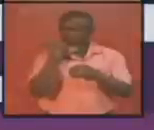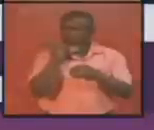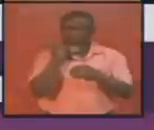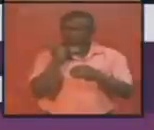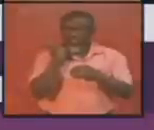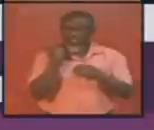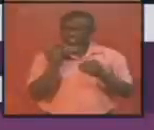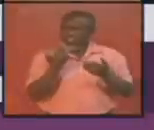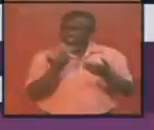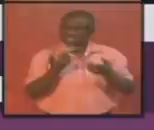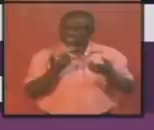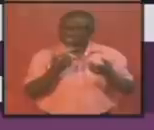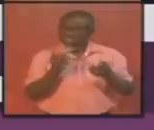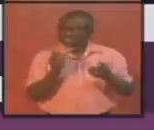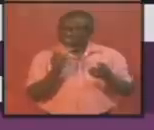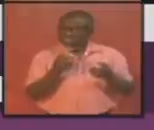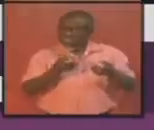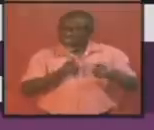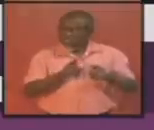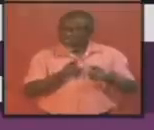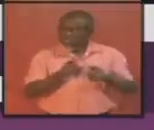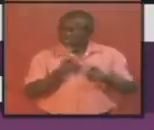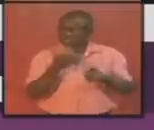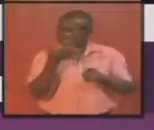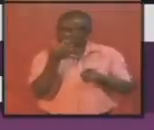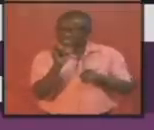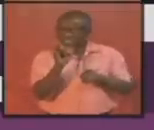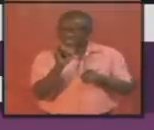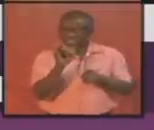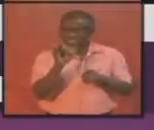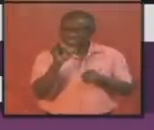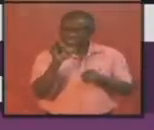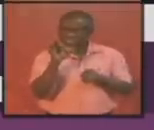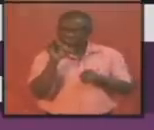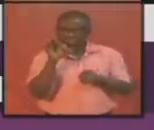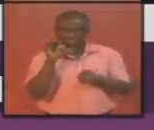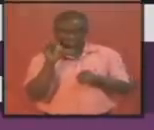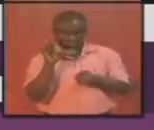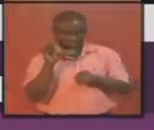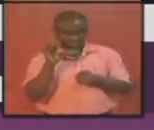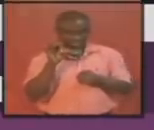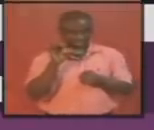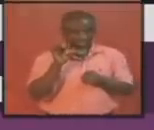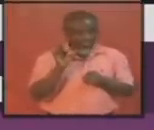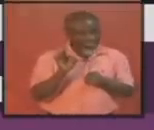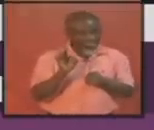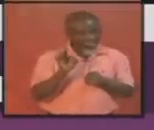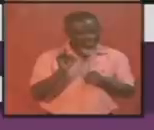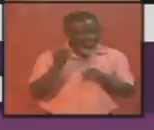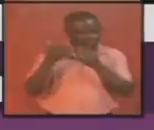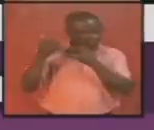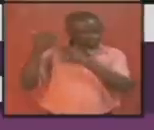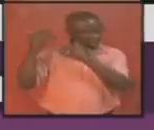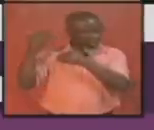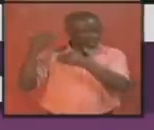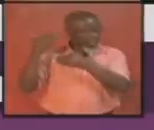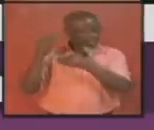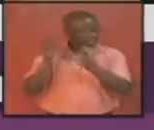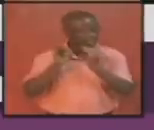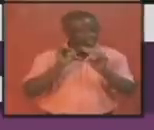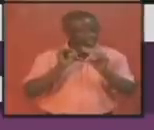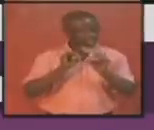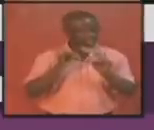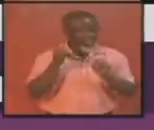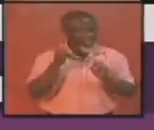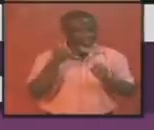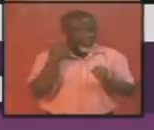of yellow fever in this country since 1979. Is this in relation to human infections only, but we have had cases in